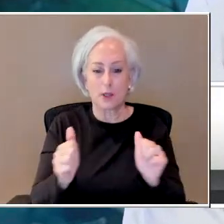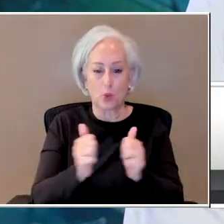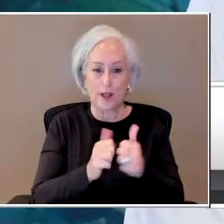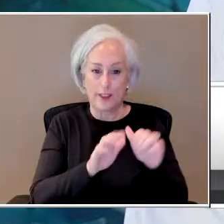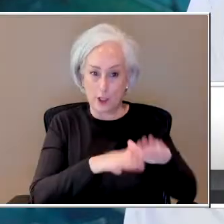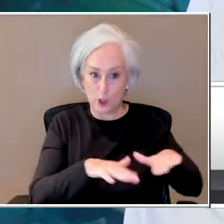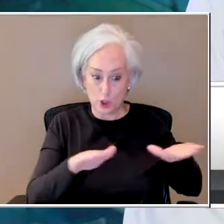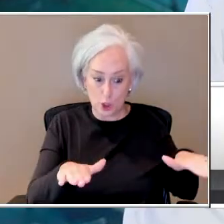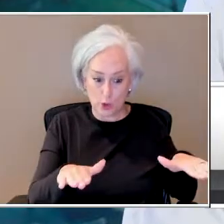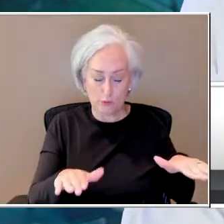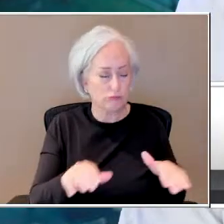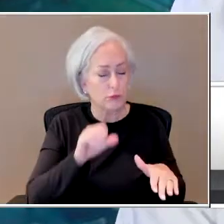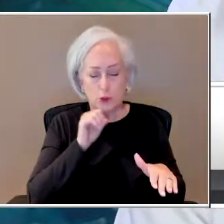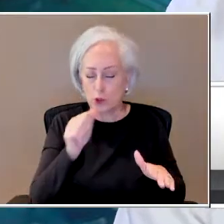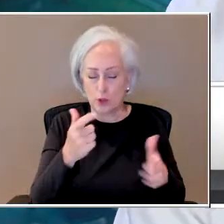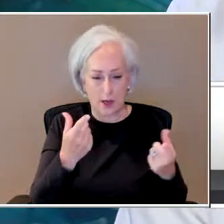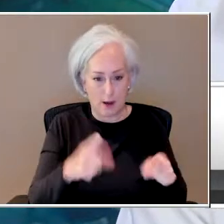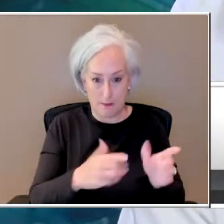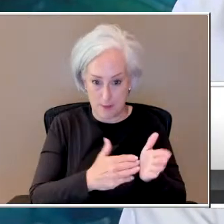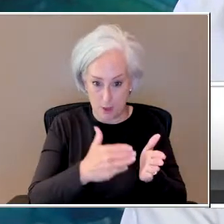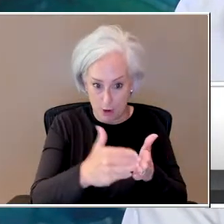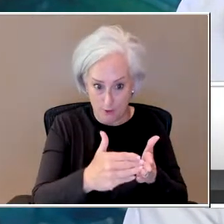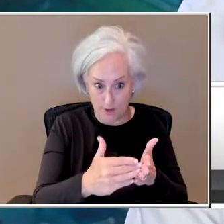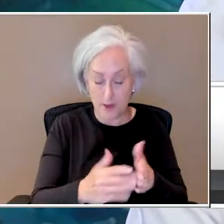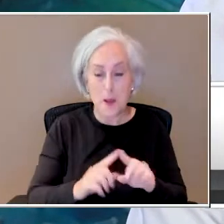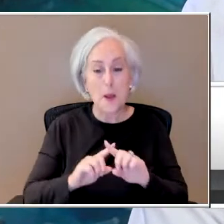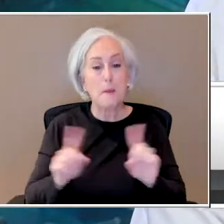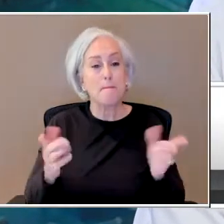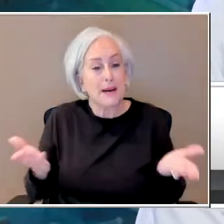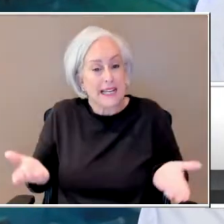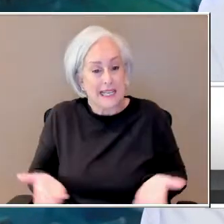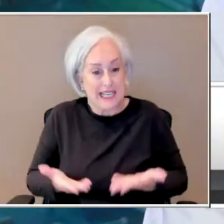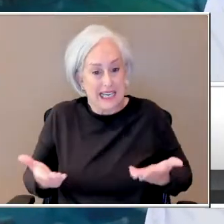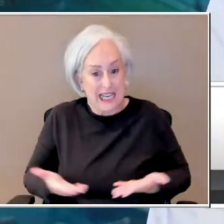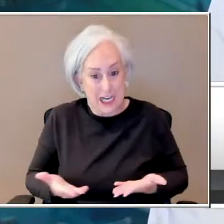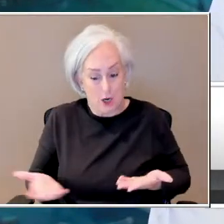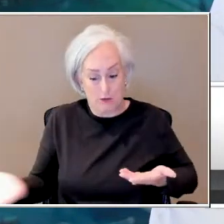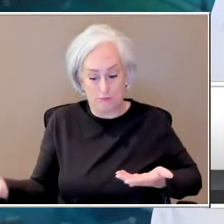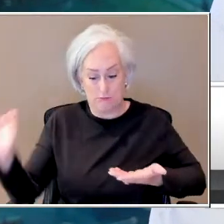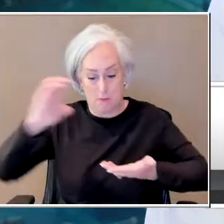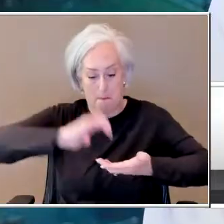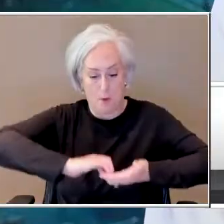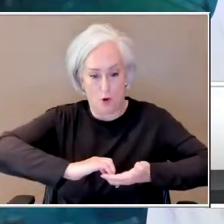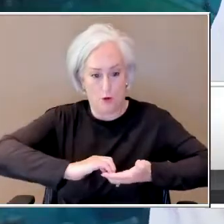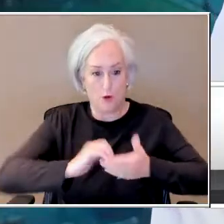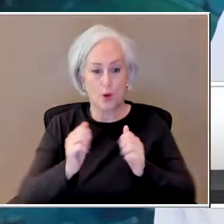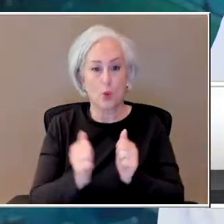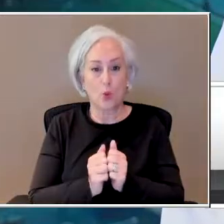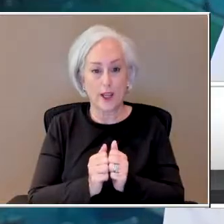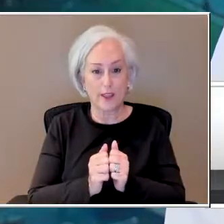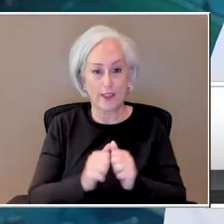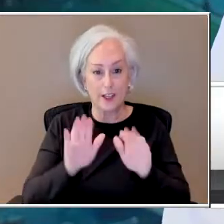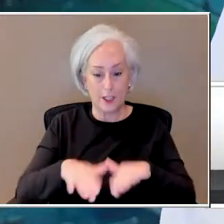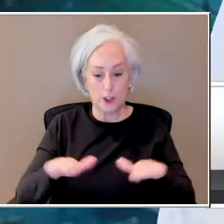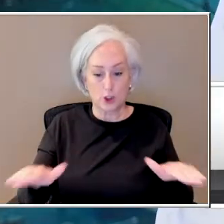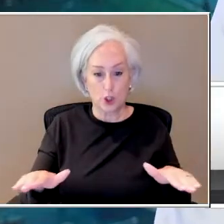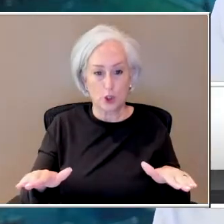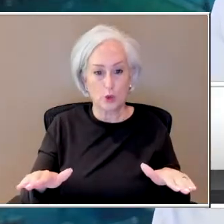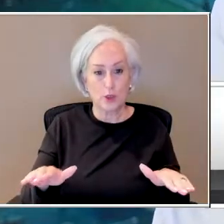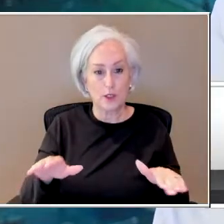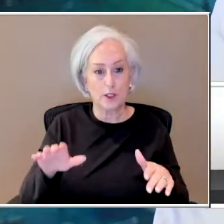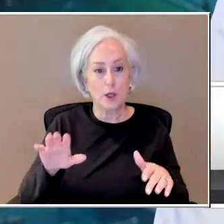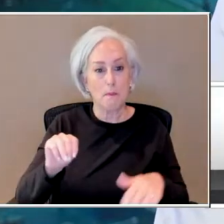center like this, and with our partnership with Children's Mercy, we see a lot of it. So we